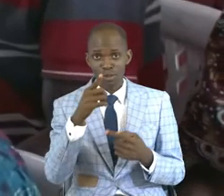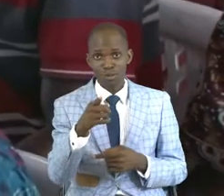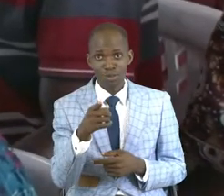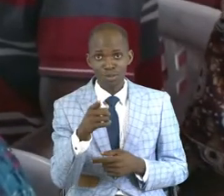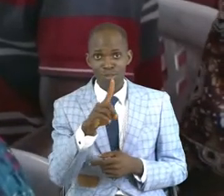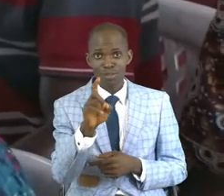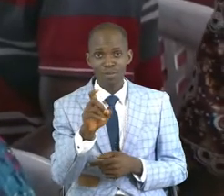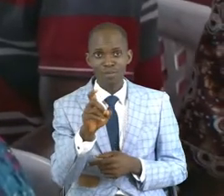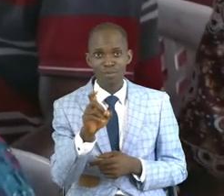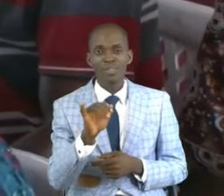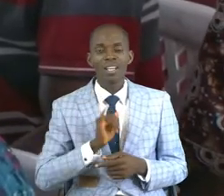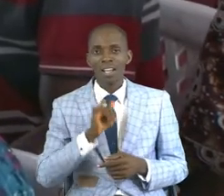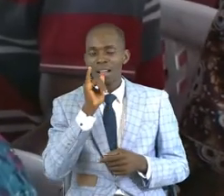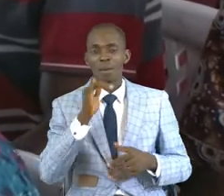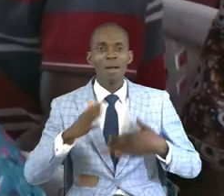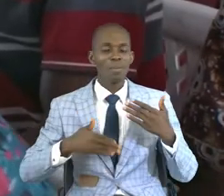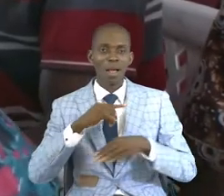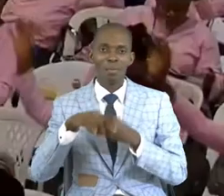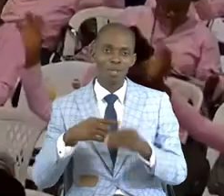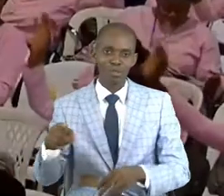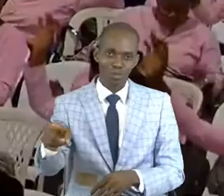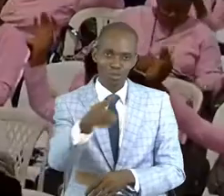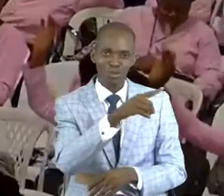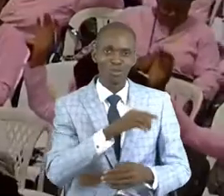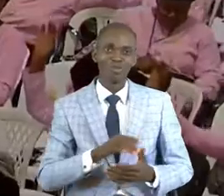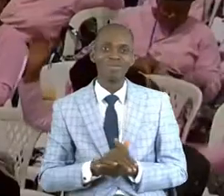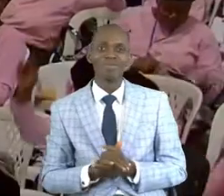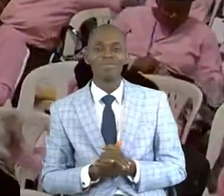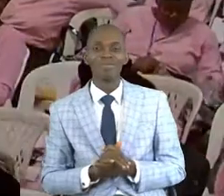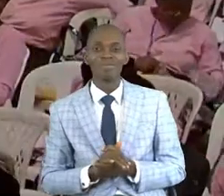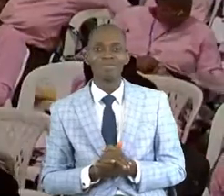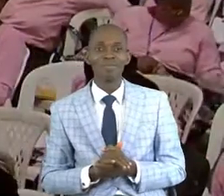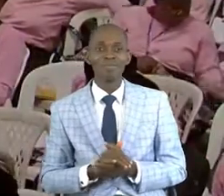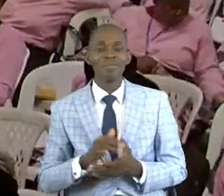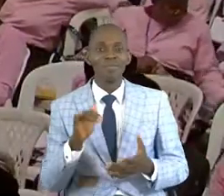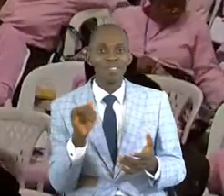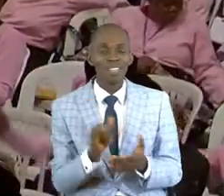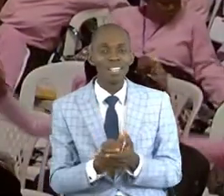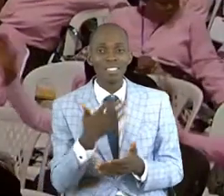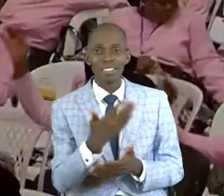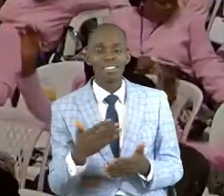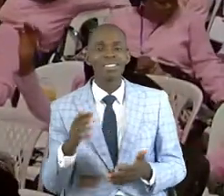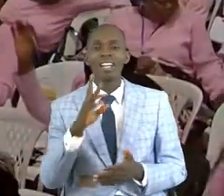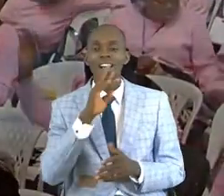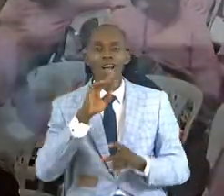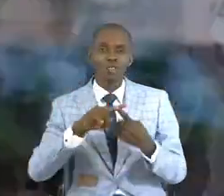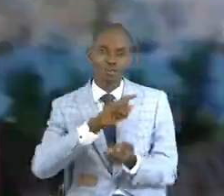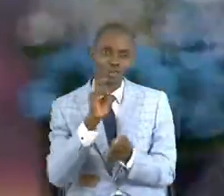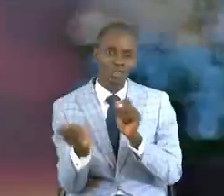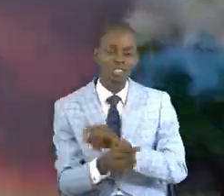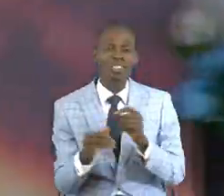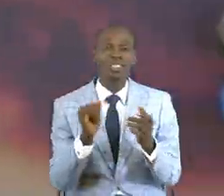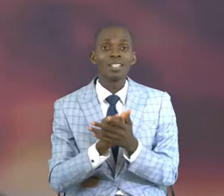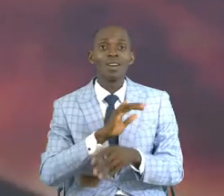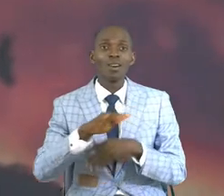I'm happy about you. That things are going to change. That all this, you know, I